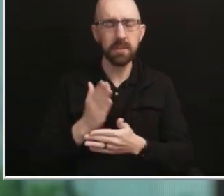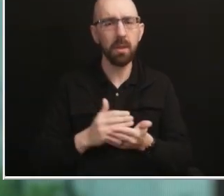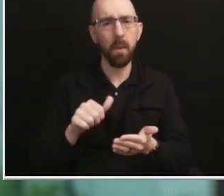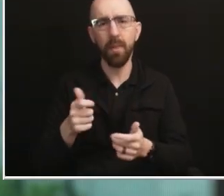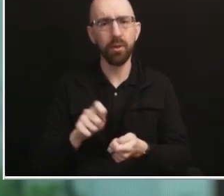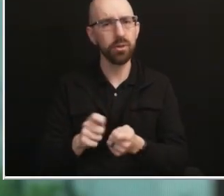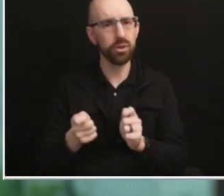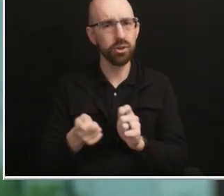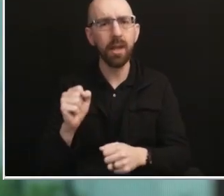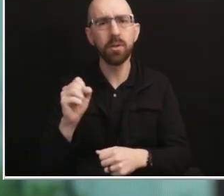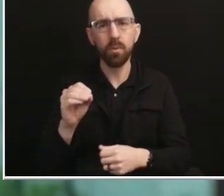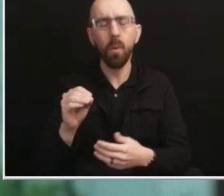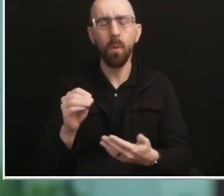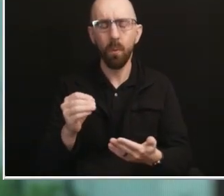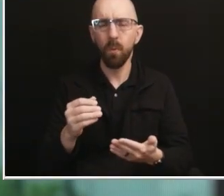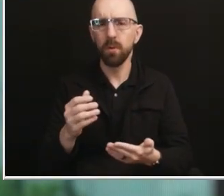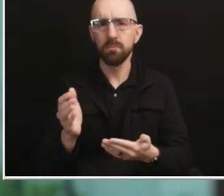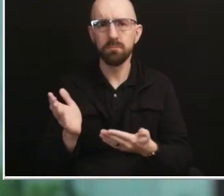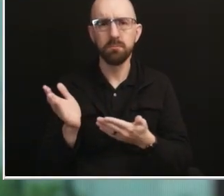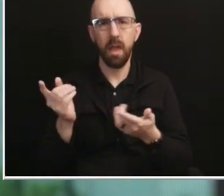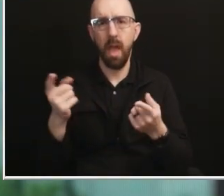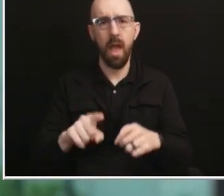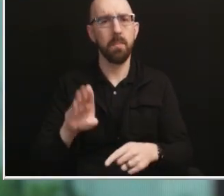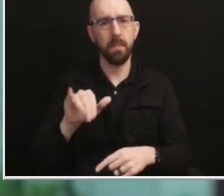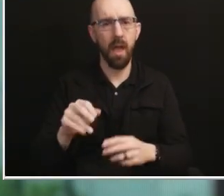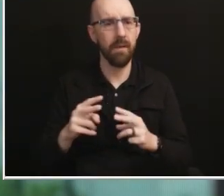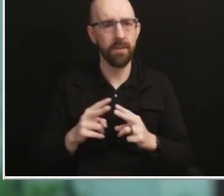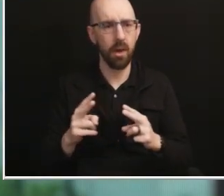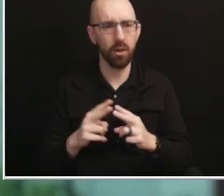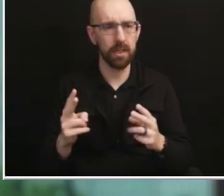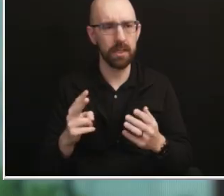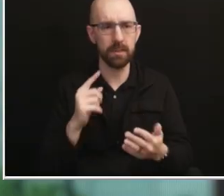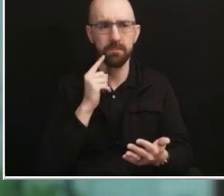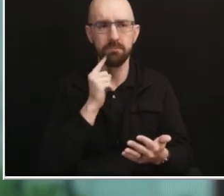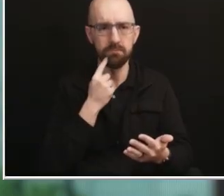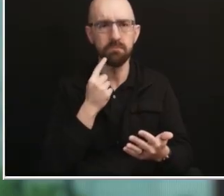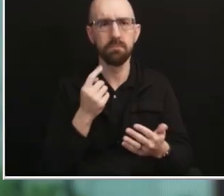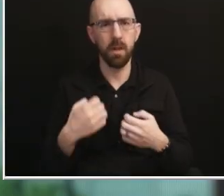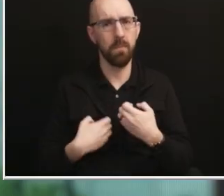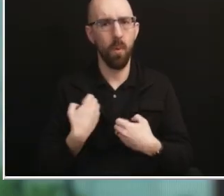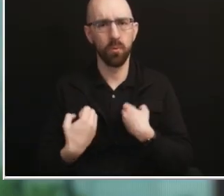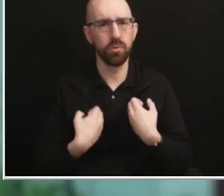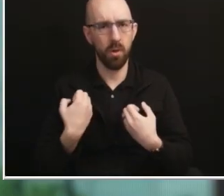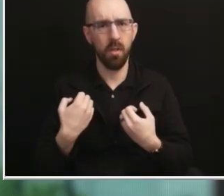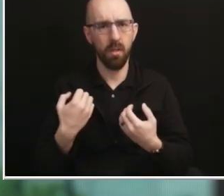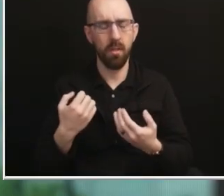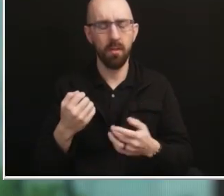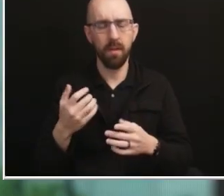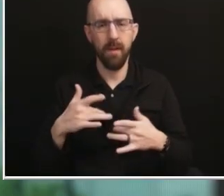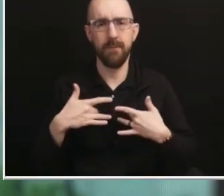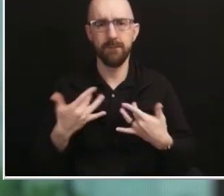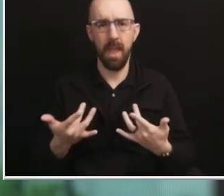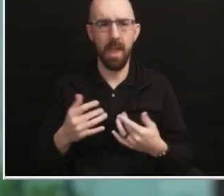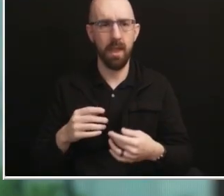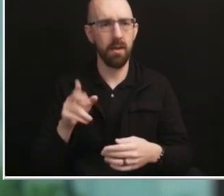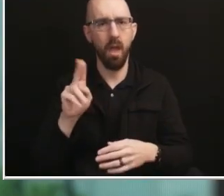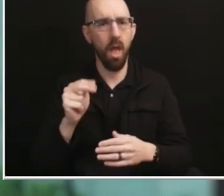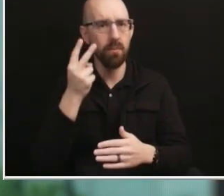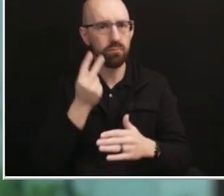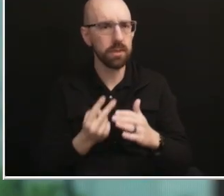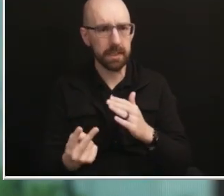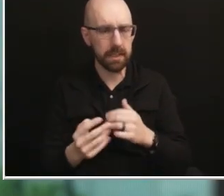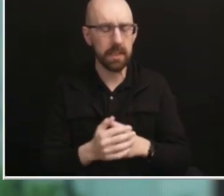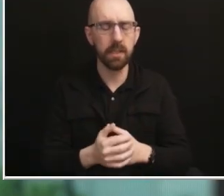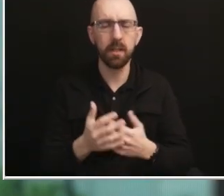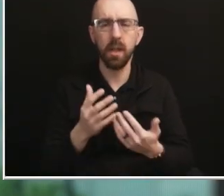brought on usually with a very severe emotional event, an unpredicted one.